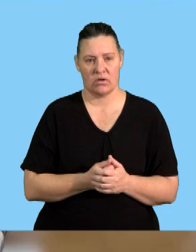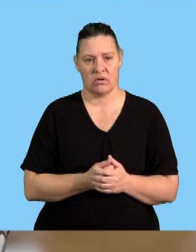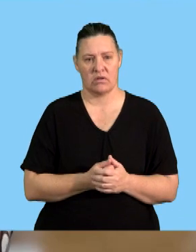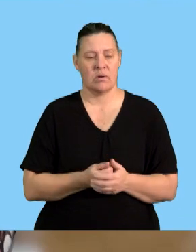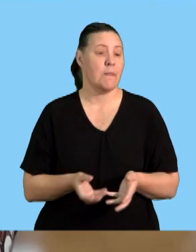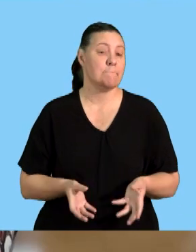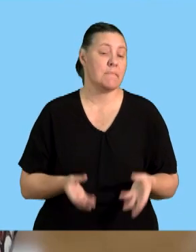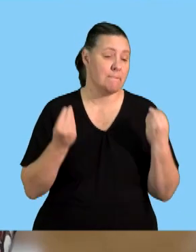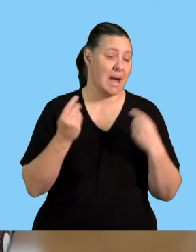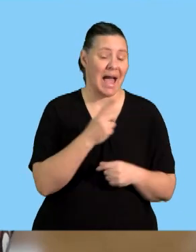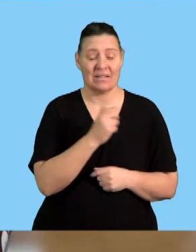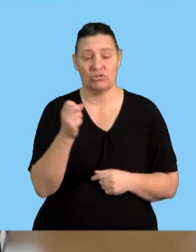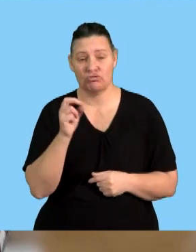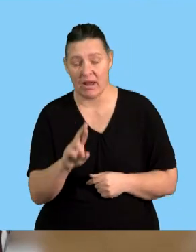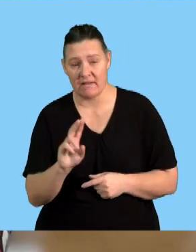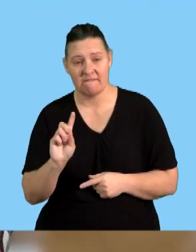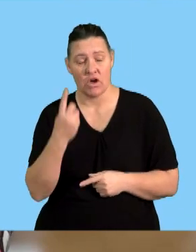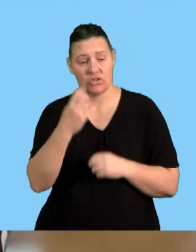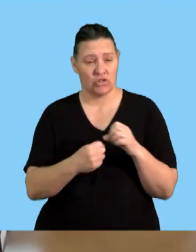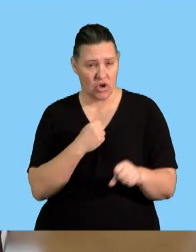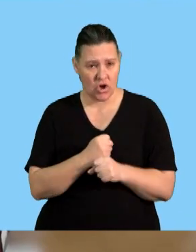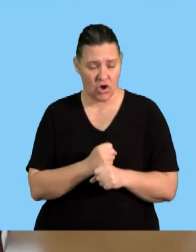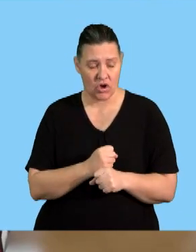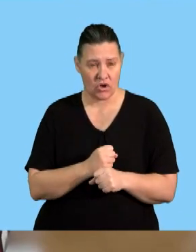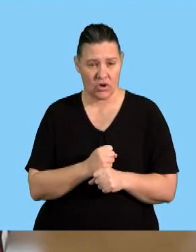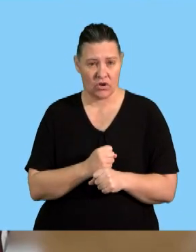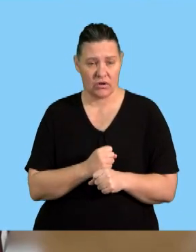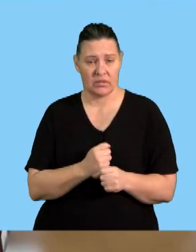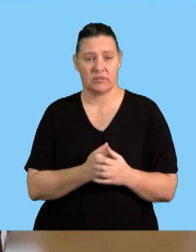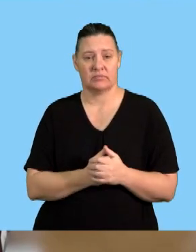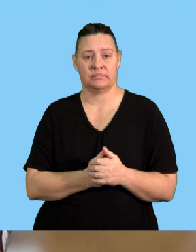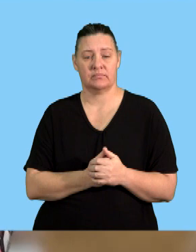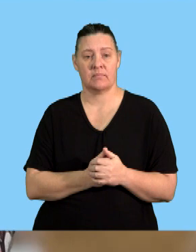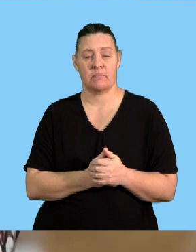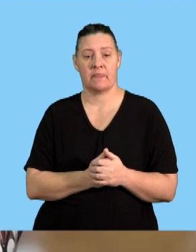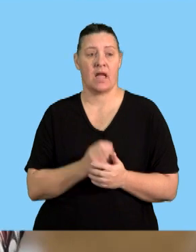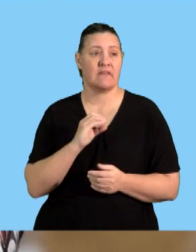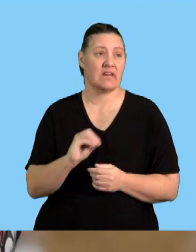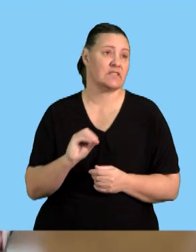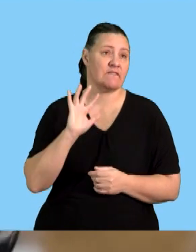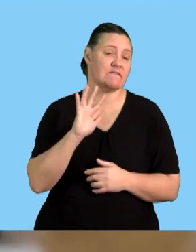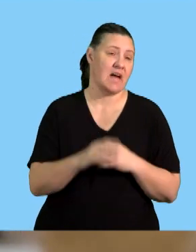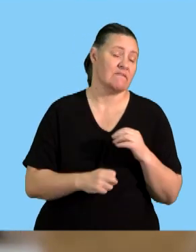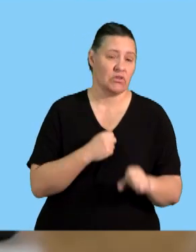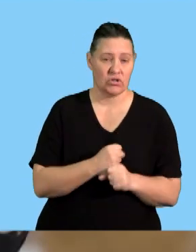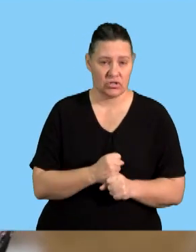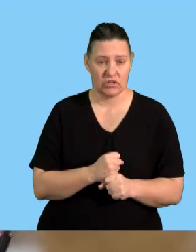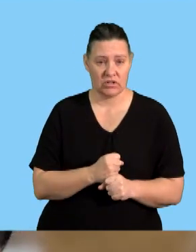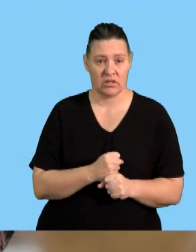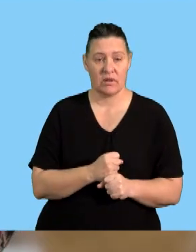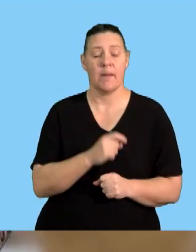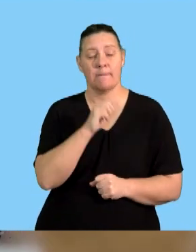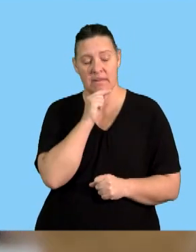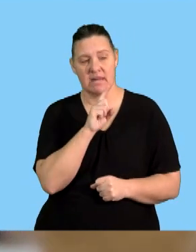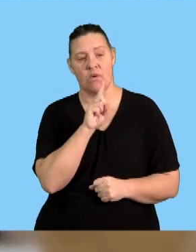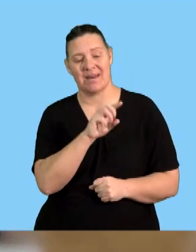earned 100 Rand interest for the first year and you are investing for 5 years, it will be